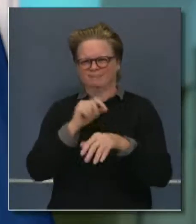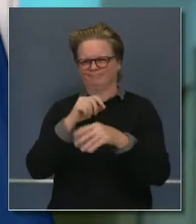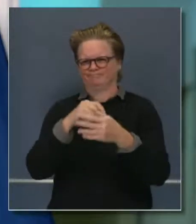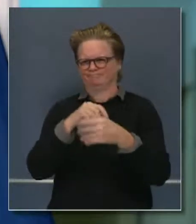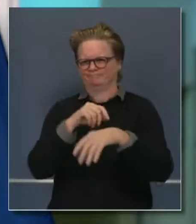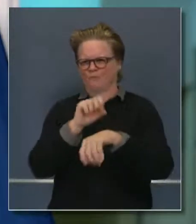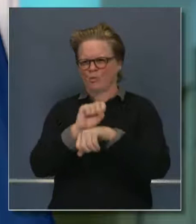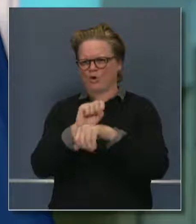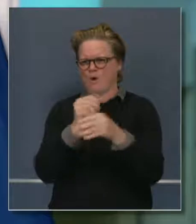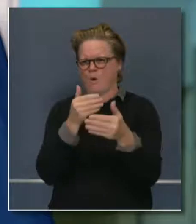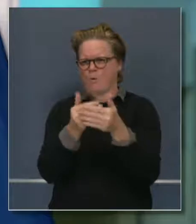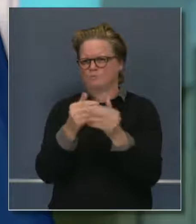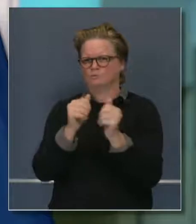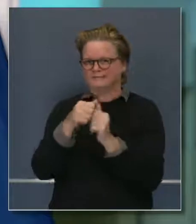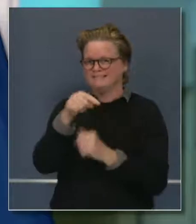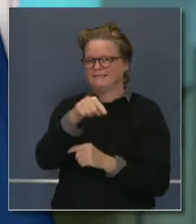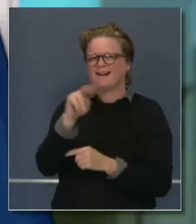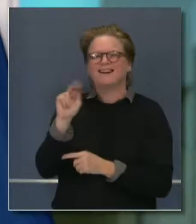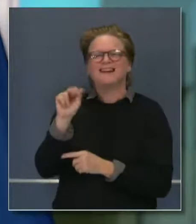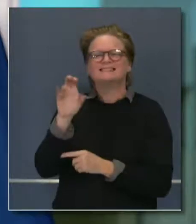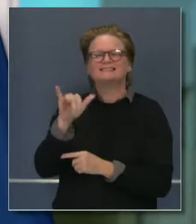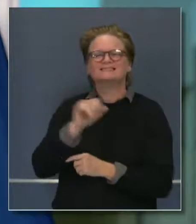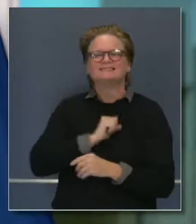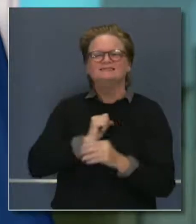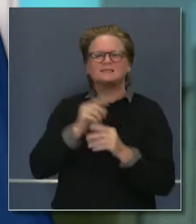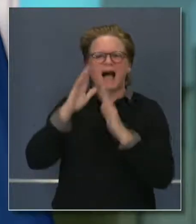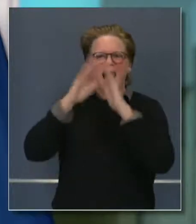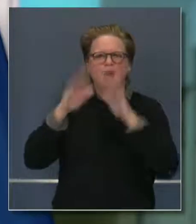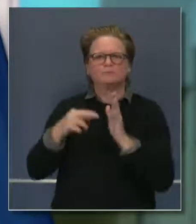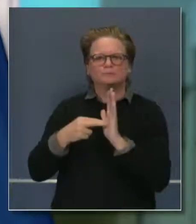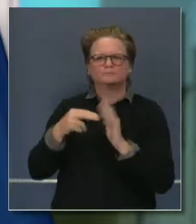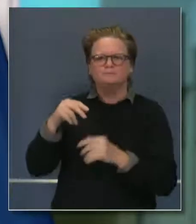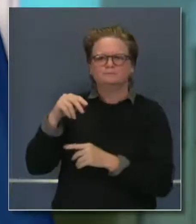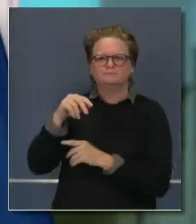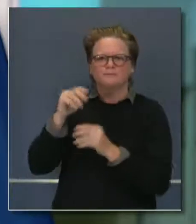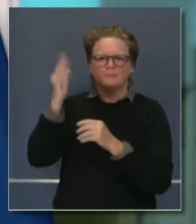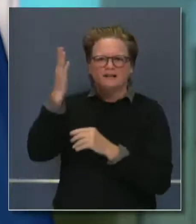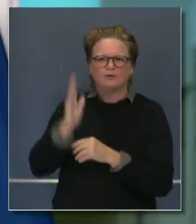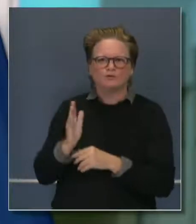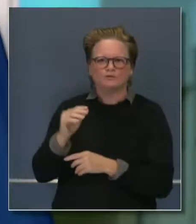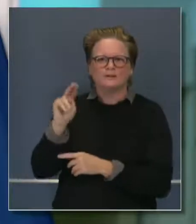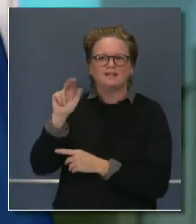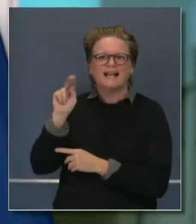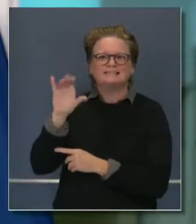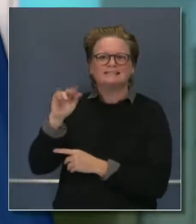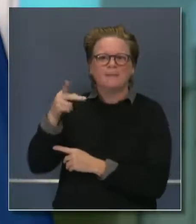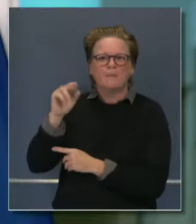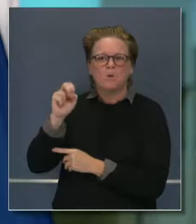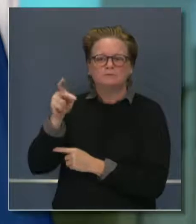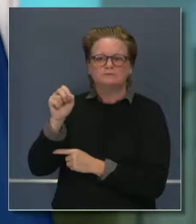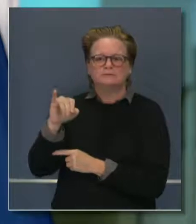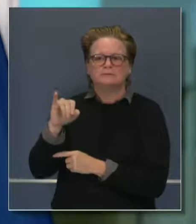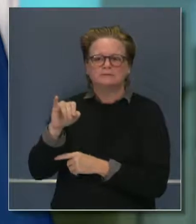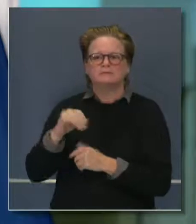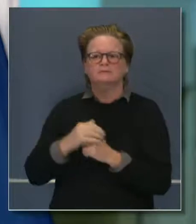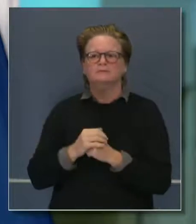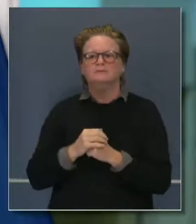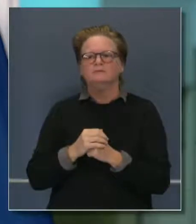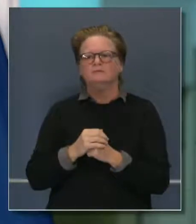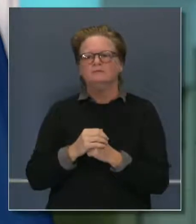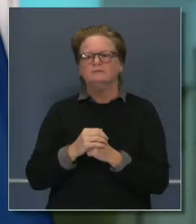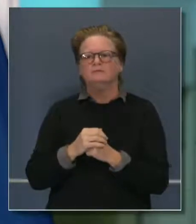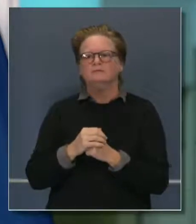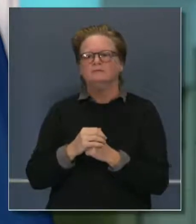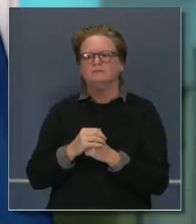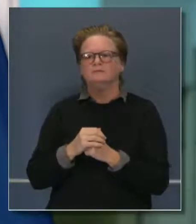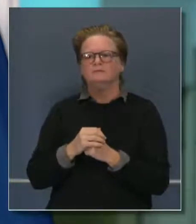the critical importance of a new CARES Act, a new stimulus, and how that can directly benefit individuals, not